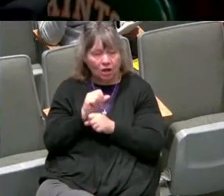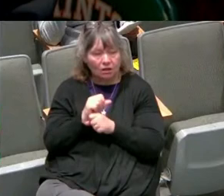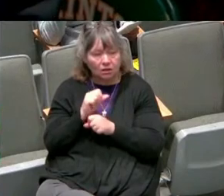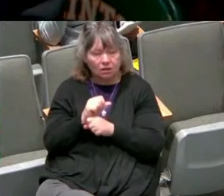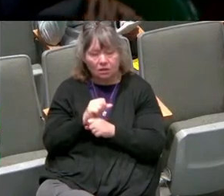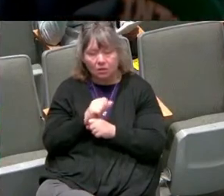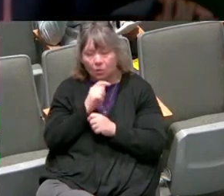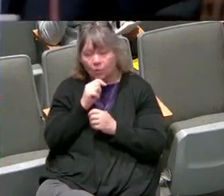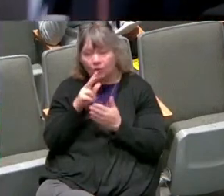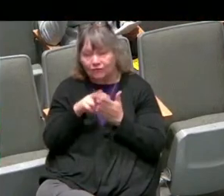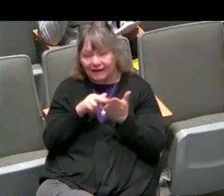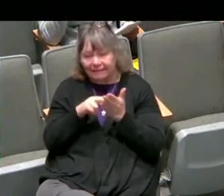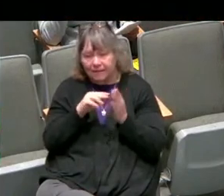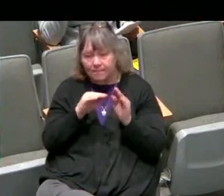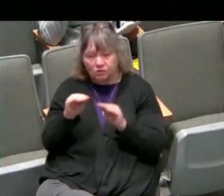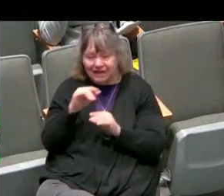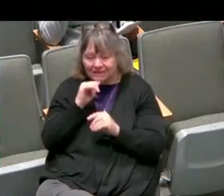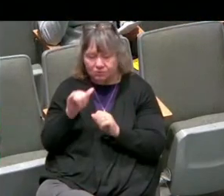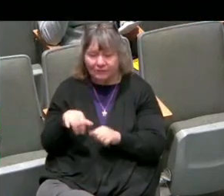document